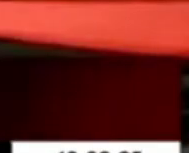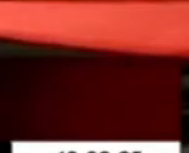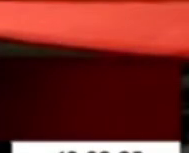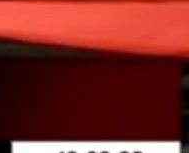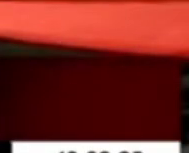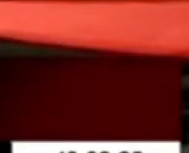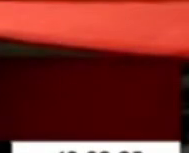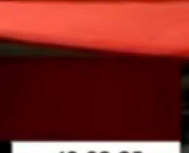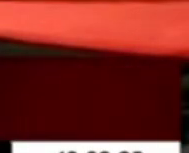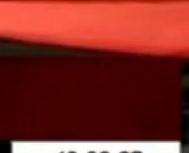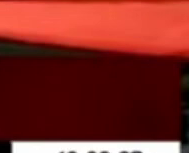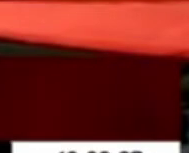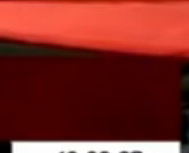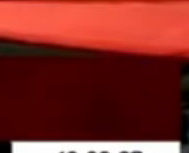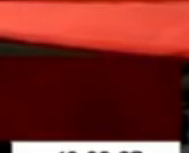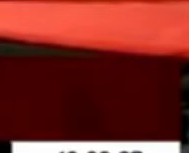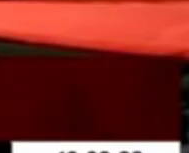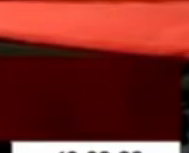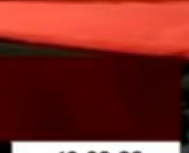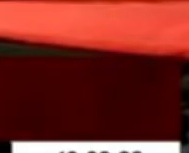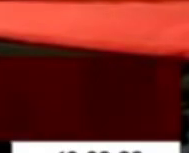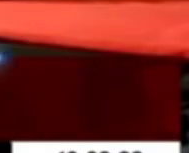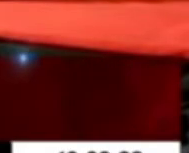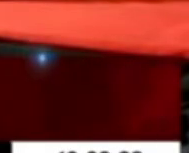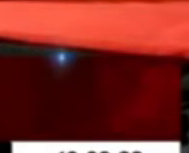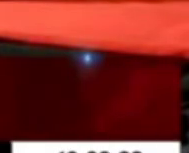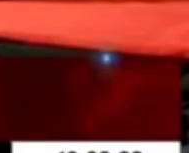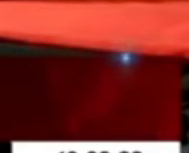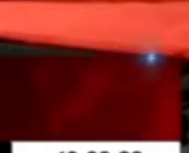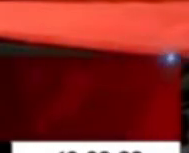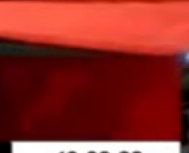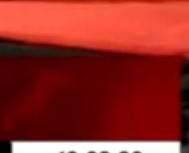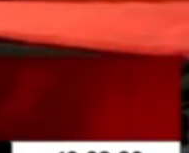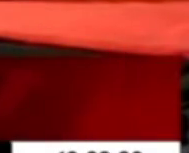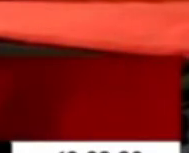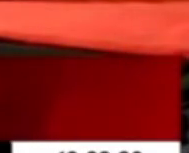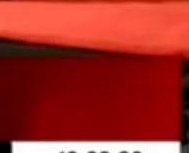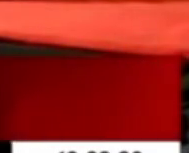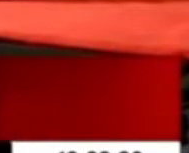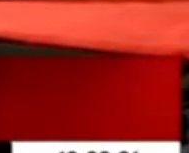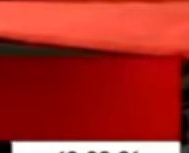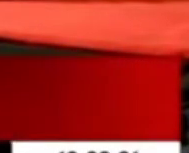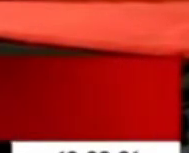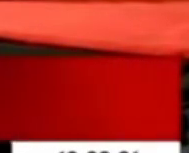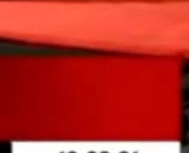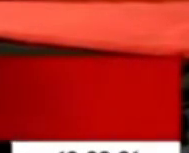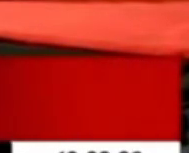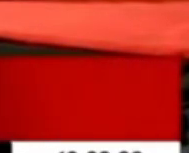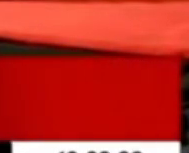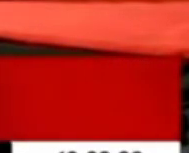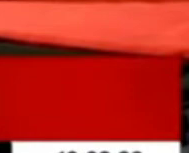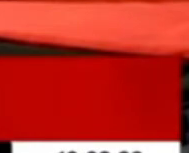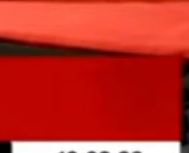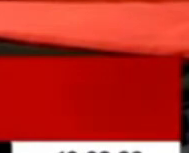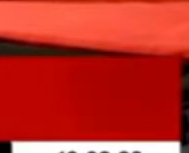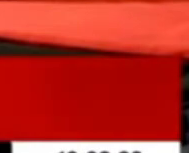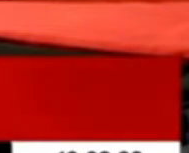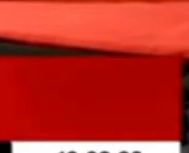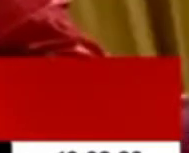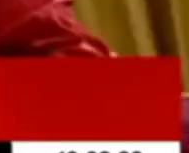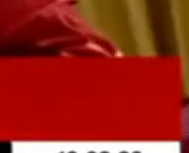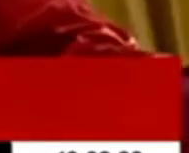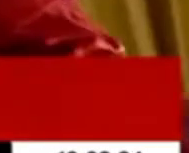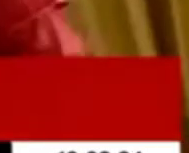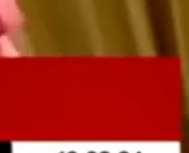the president is saying, well, judges, you gave yourselves absolute judicial immunity. The Constitution did not, but you gave